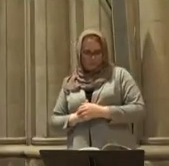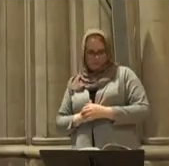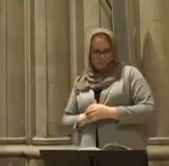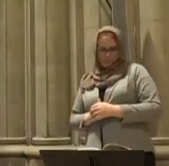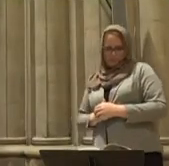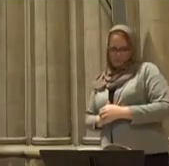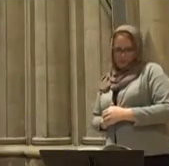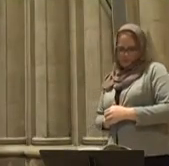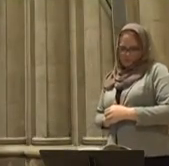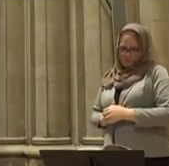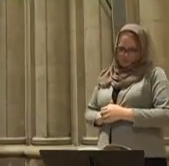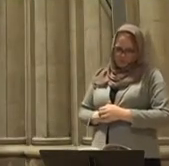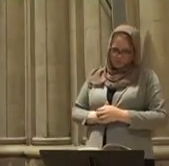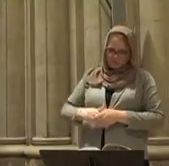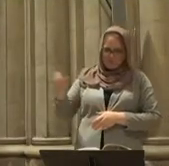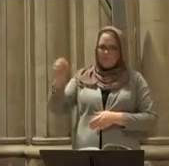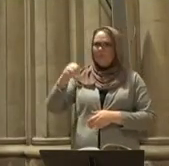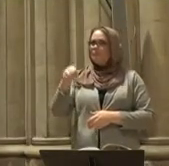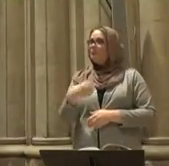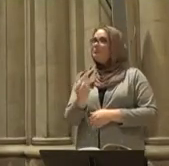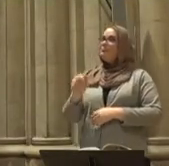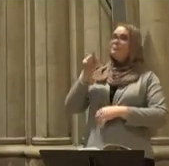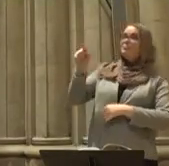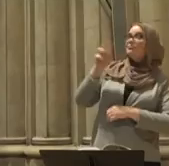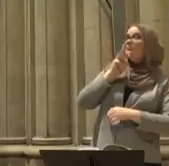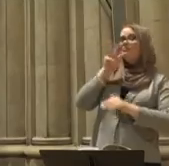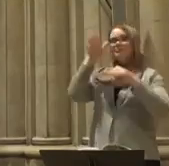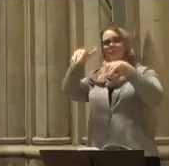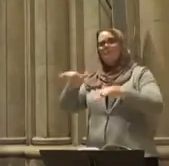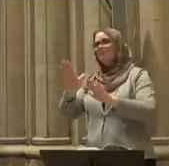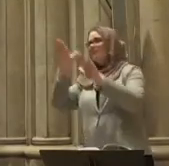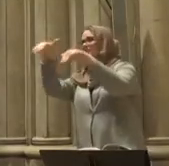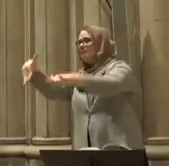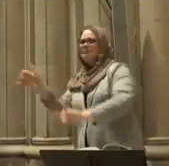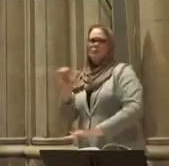Oh, went across the deep blue sea.